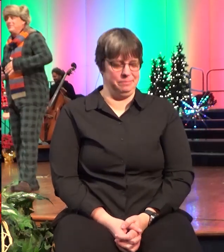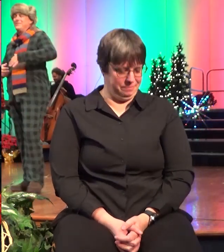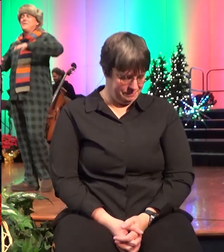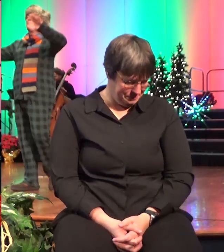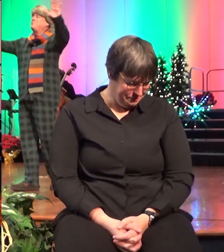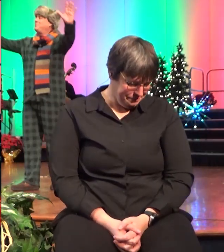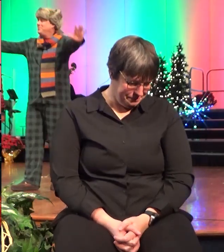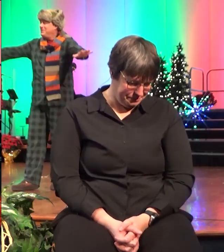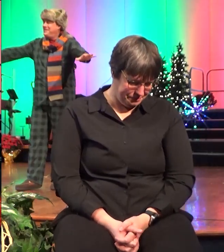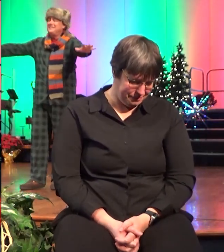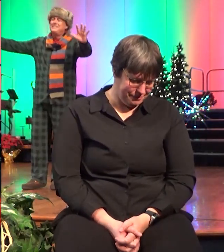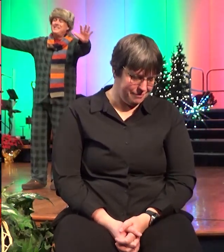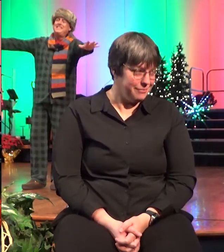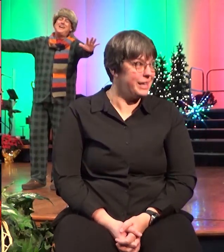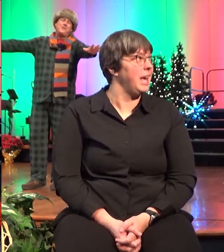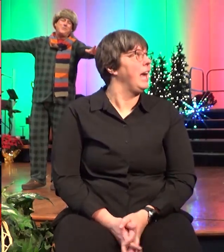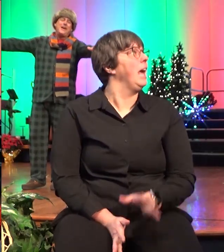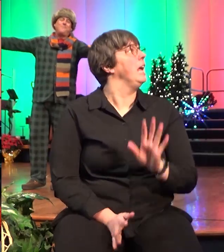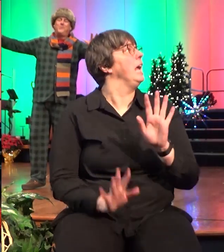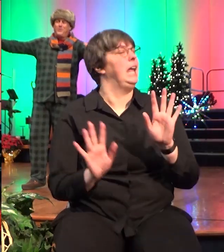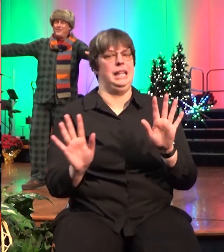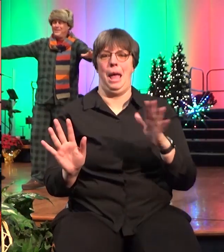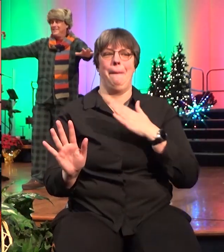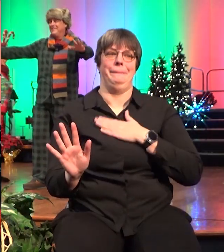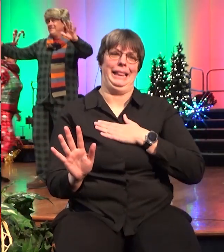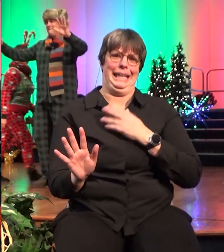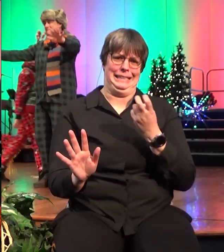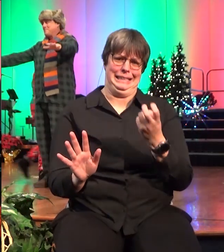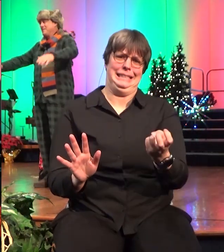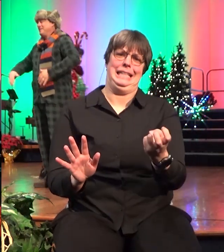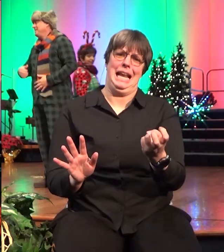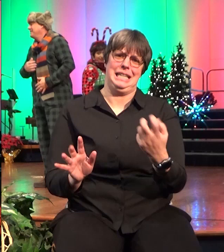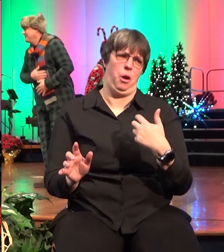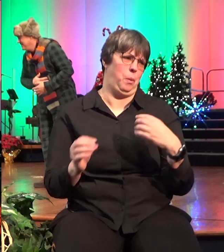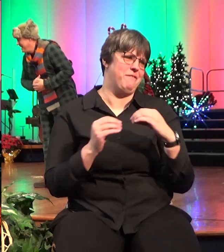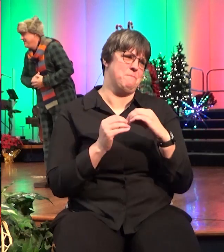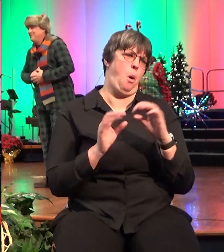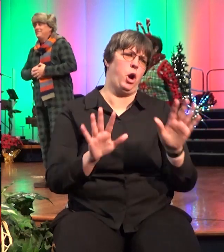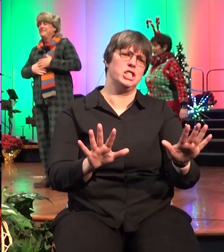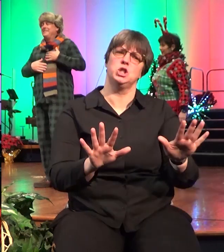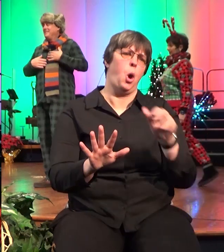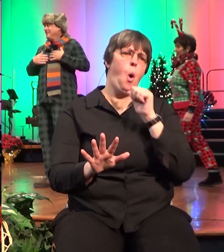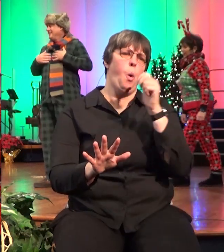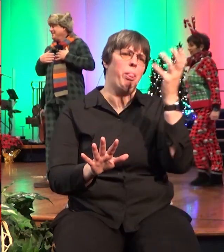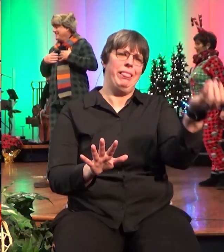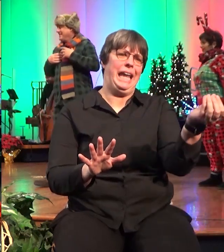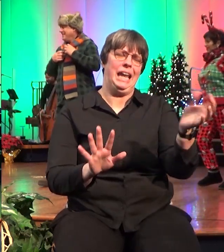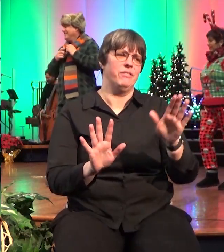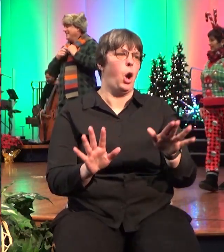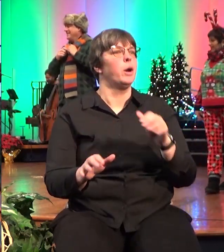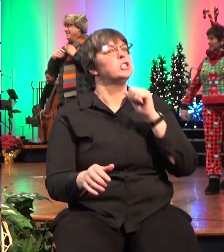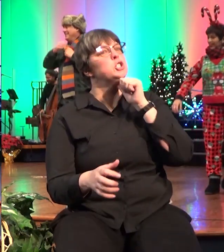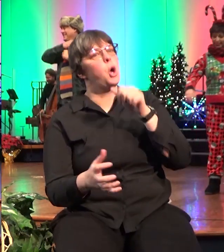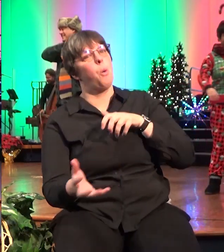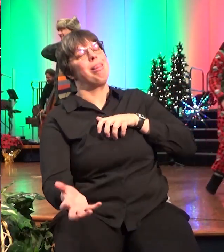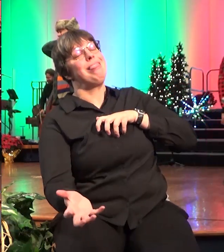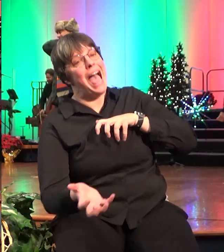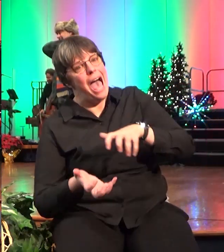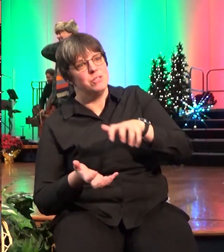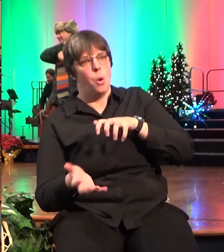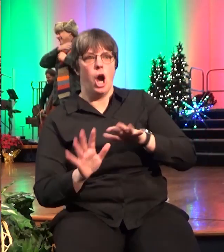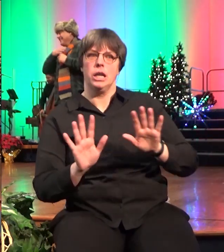Thank you. Oh, yeah. Please sit down. We have more. Please, don't laugh so hard,